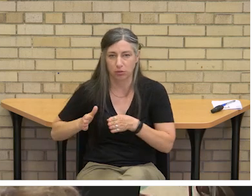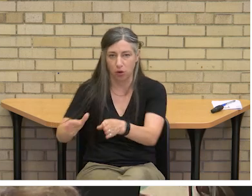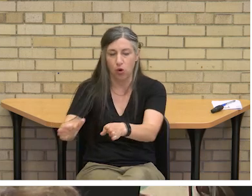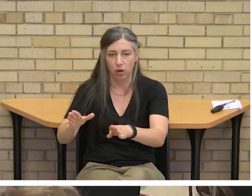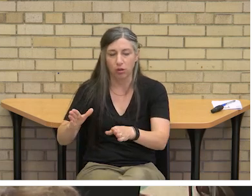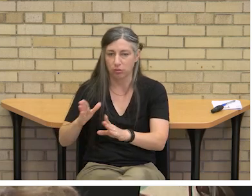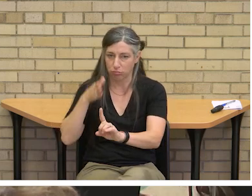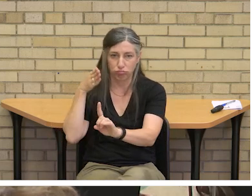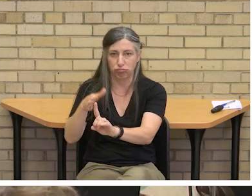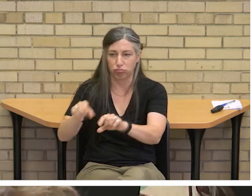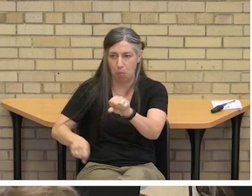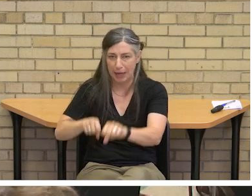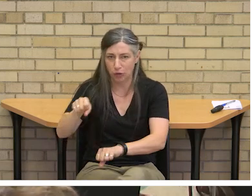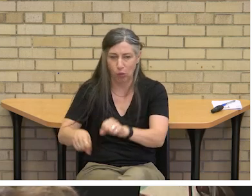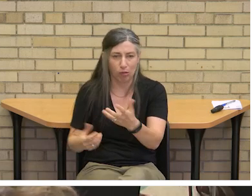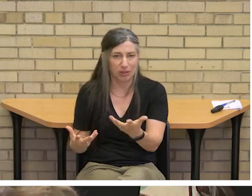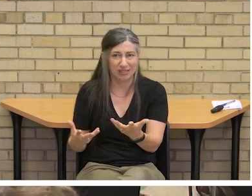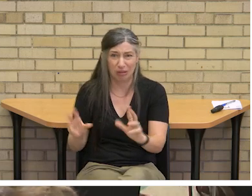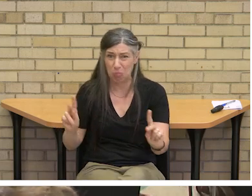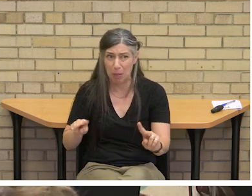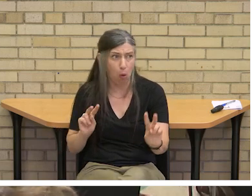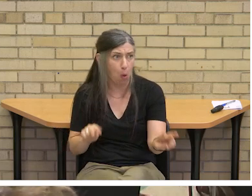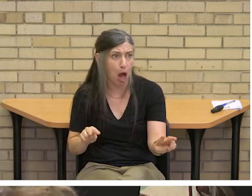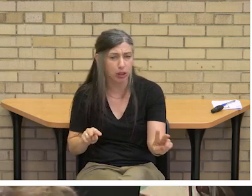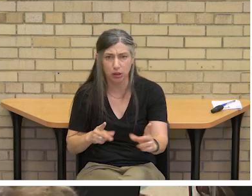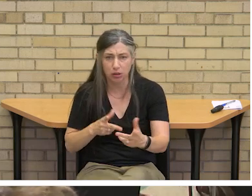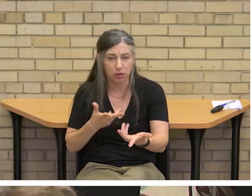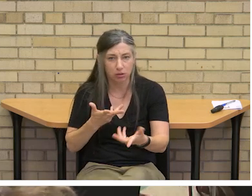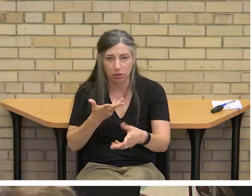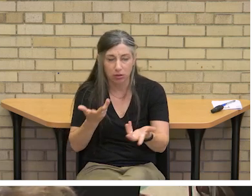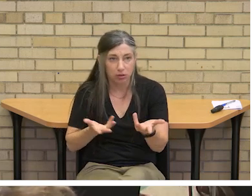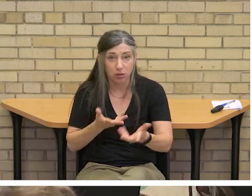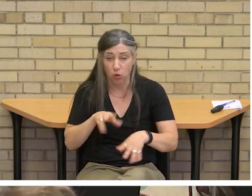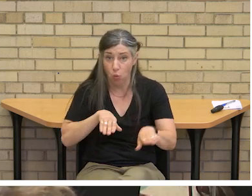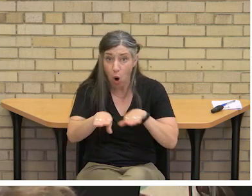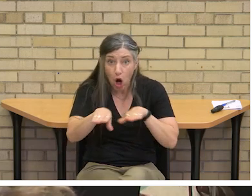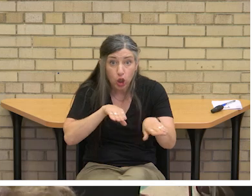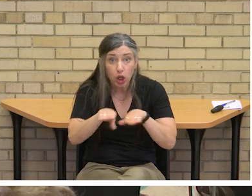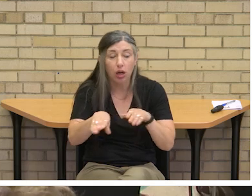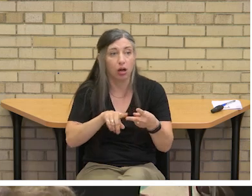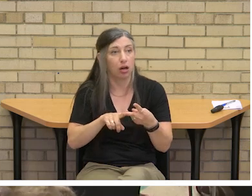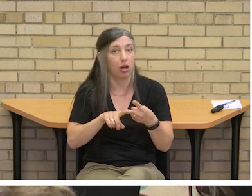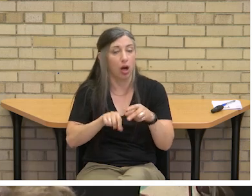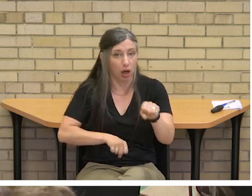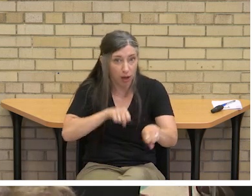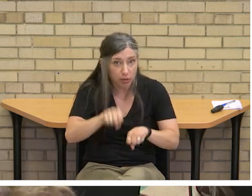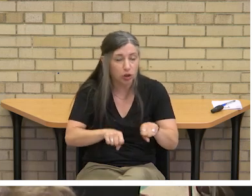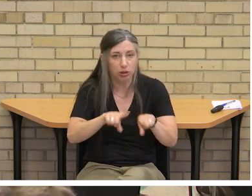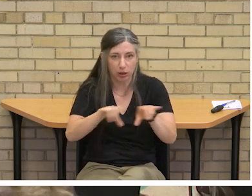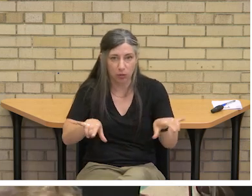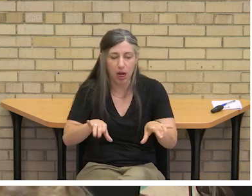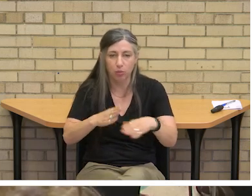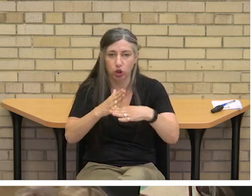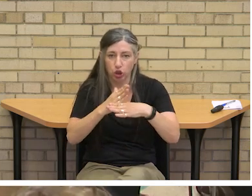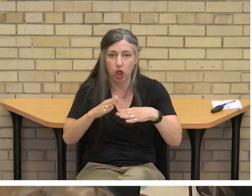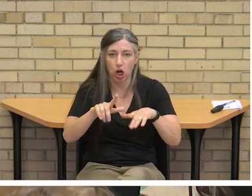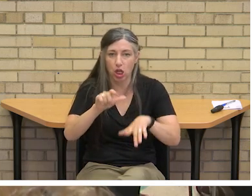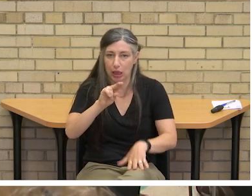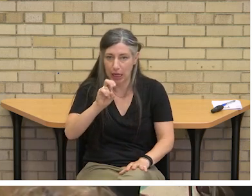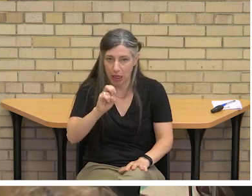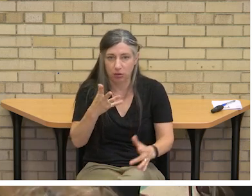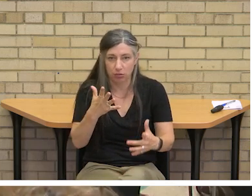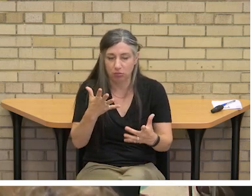I do not see a whole lot of enforcement because pedestrians walk on there along with the bikes, mixed